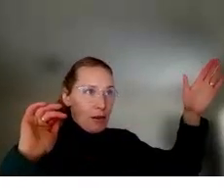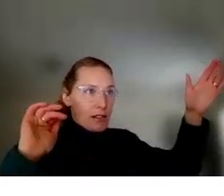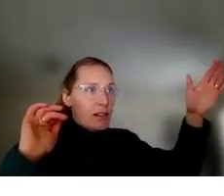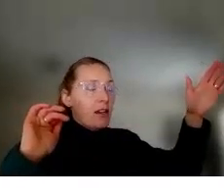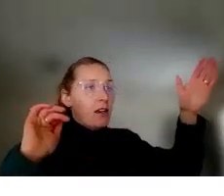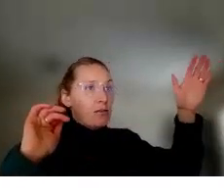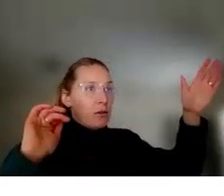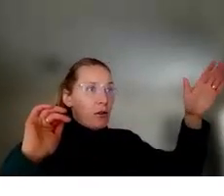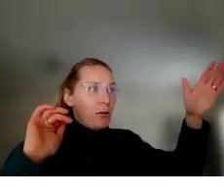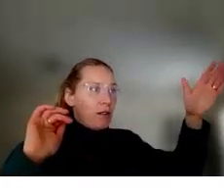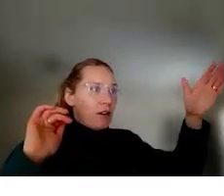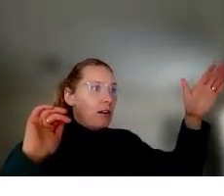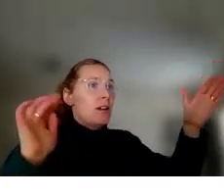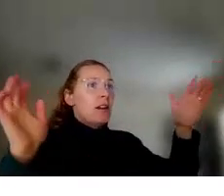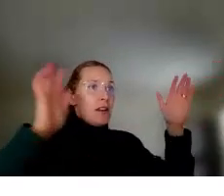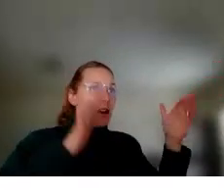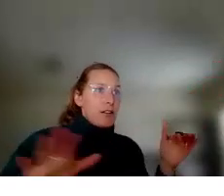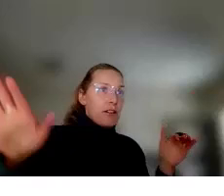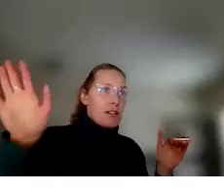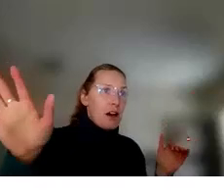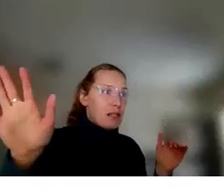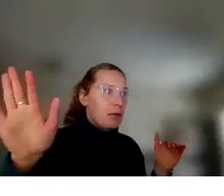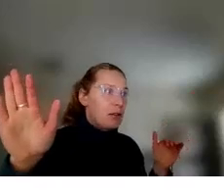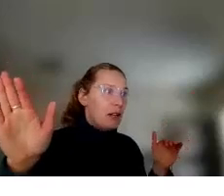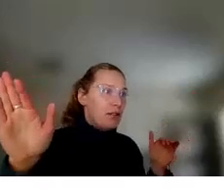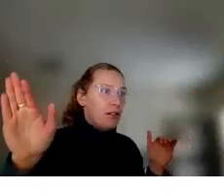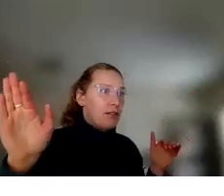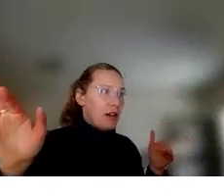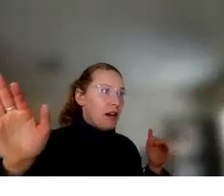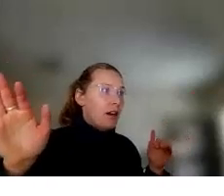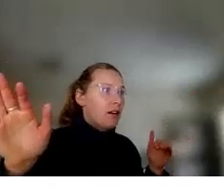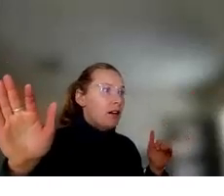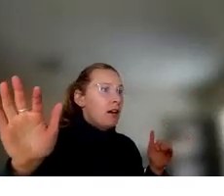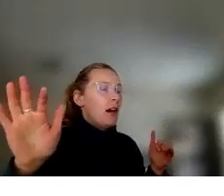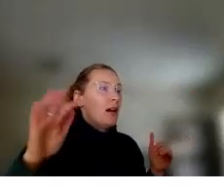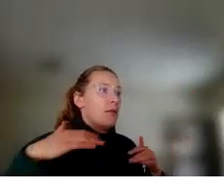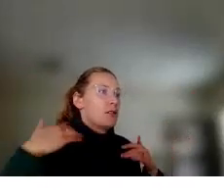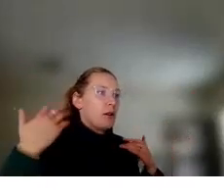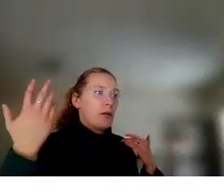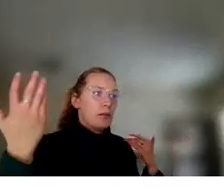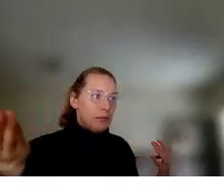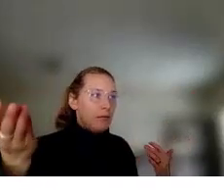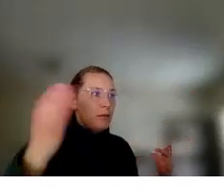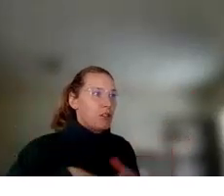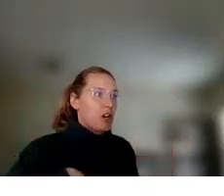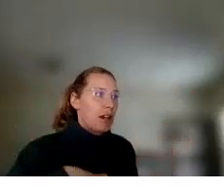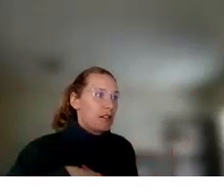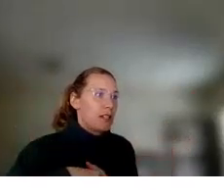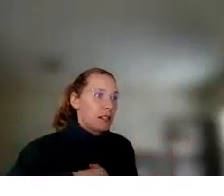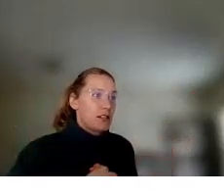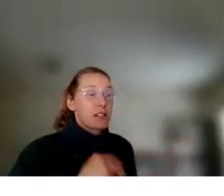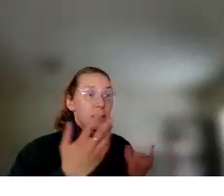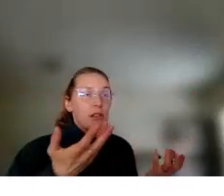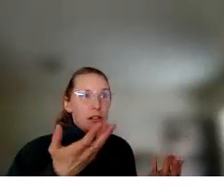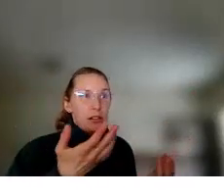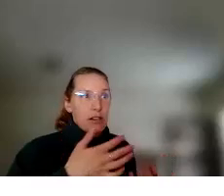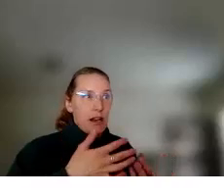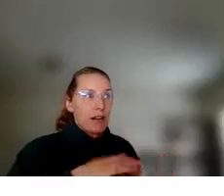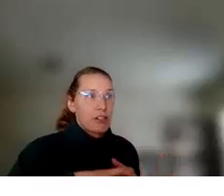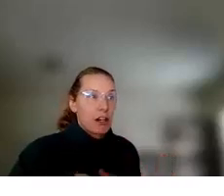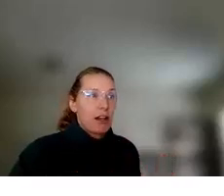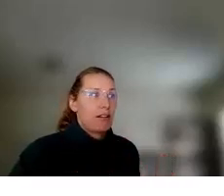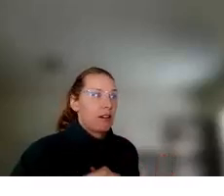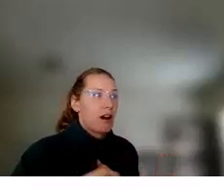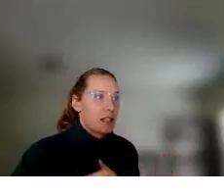of the pathways for the waiver. The other is hospital level of care. So the child's needs are similar